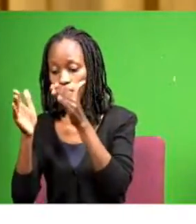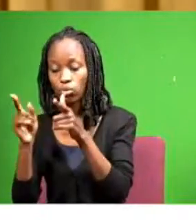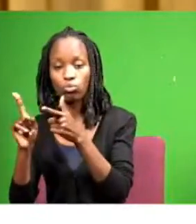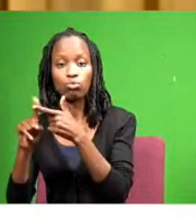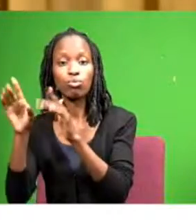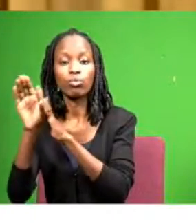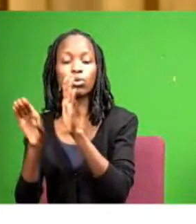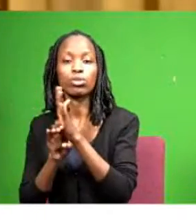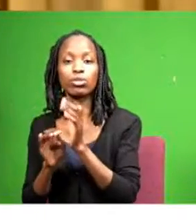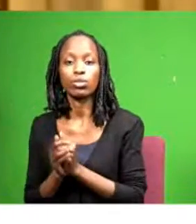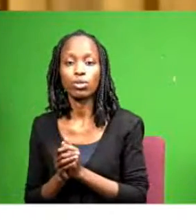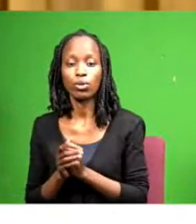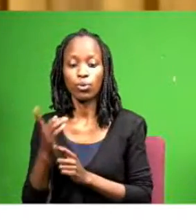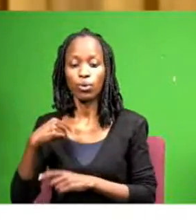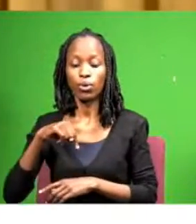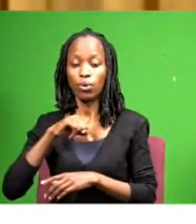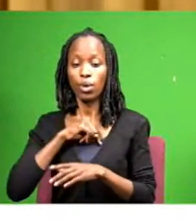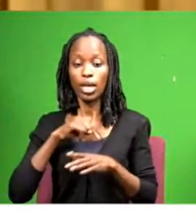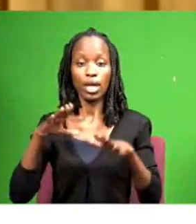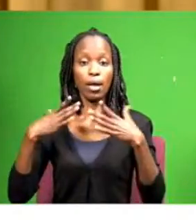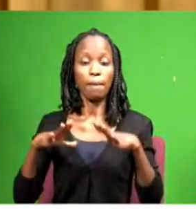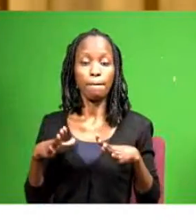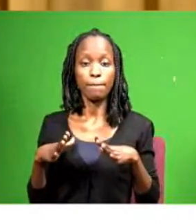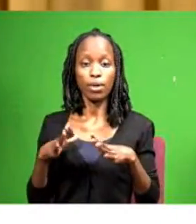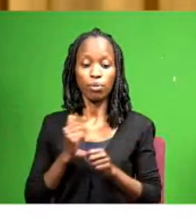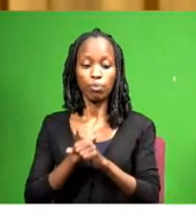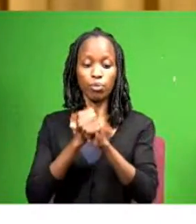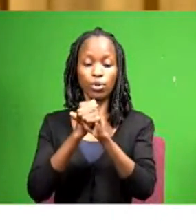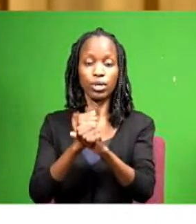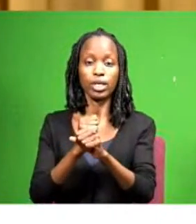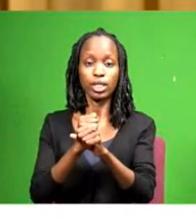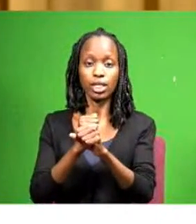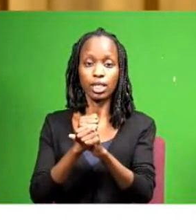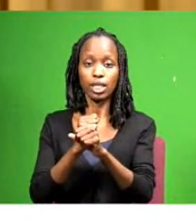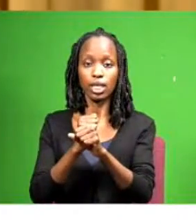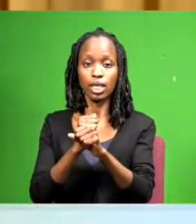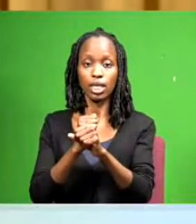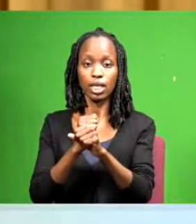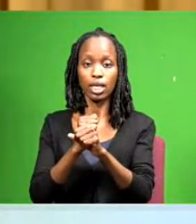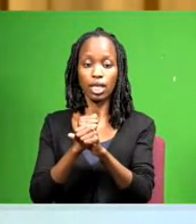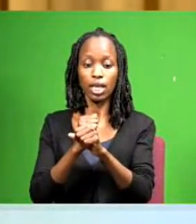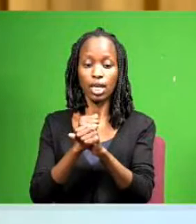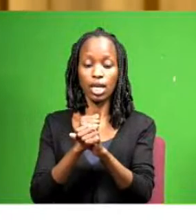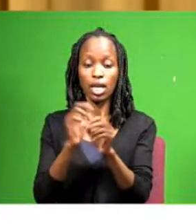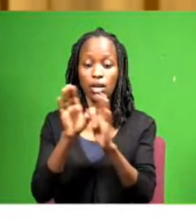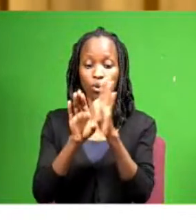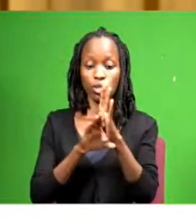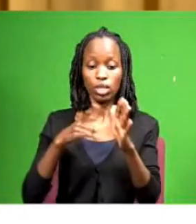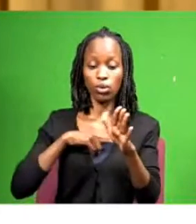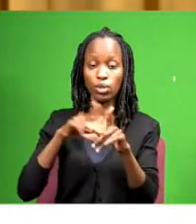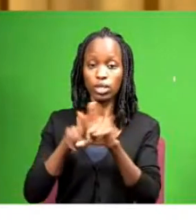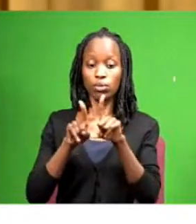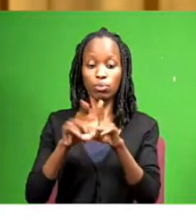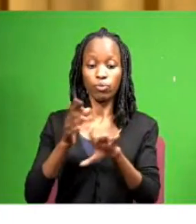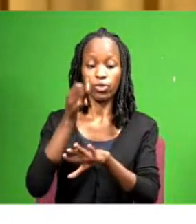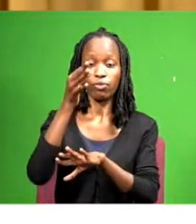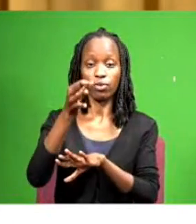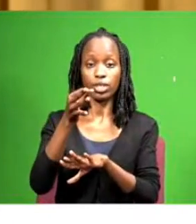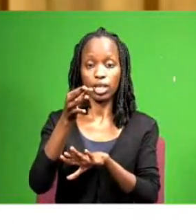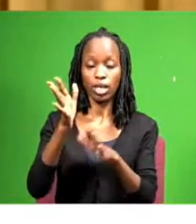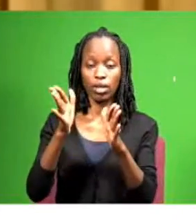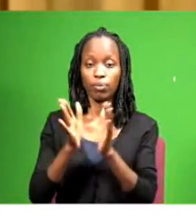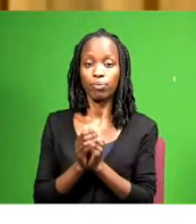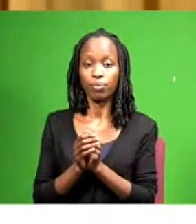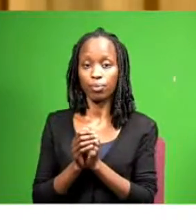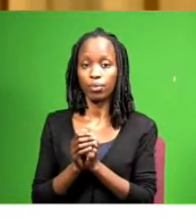Constitution. We, the people, protecting our heritage and determining our future and that of future generations.